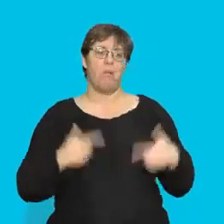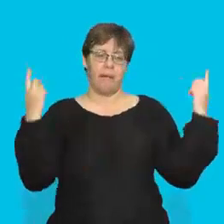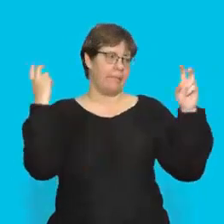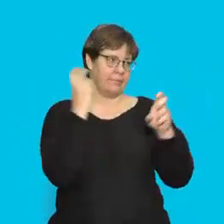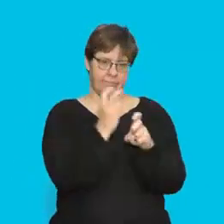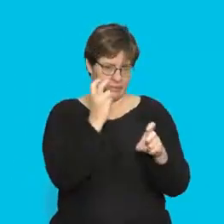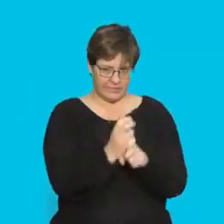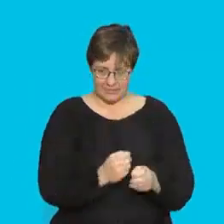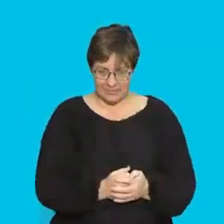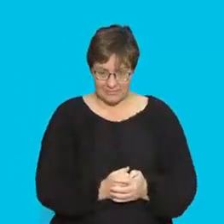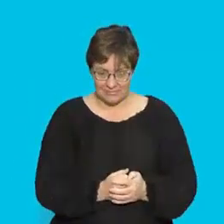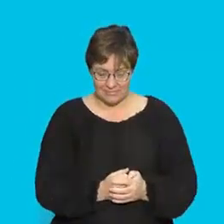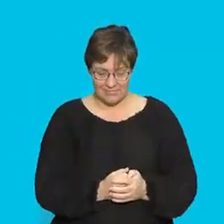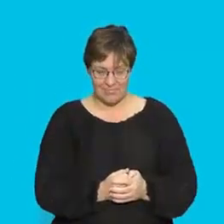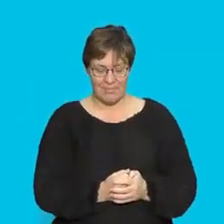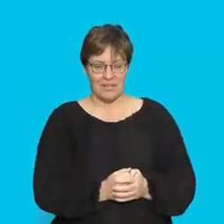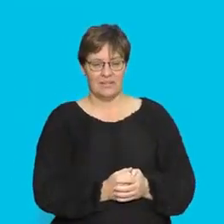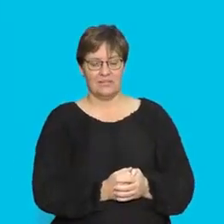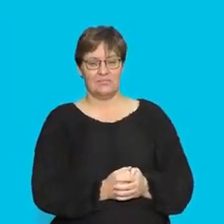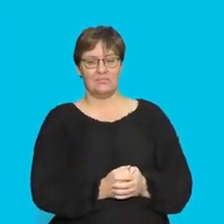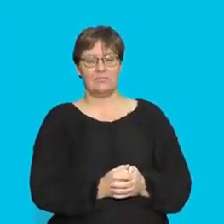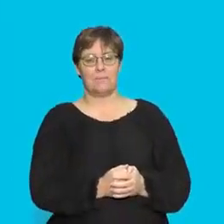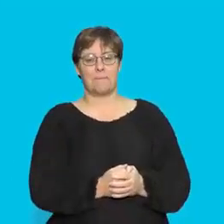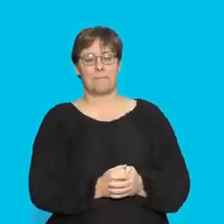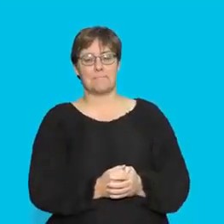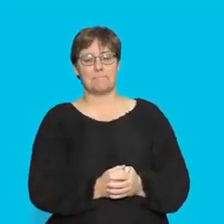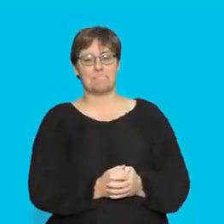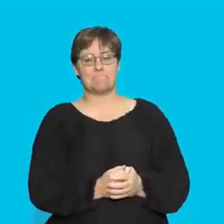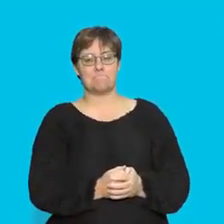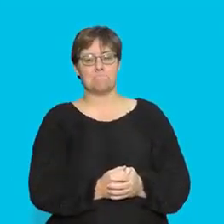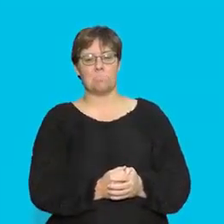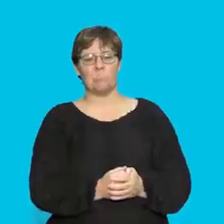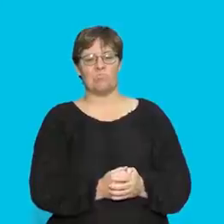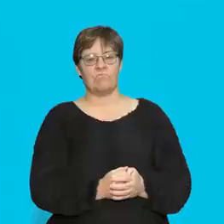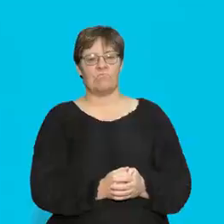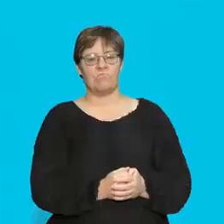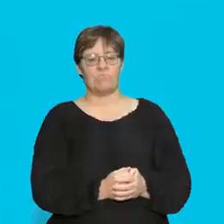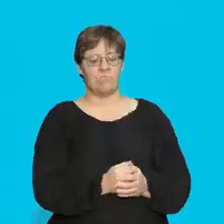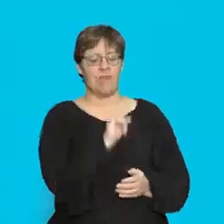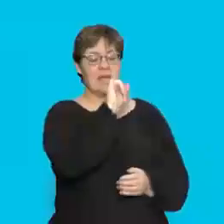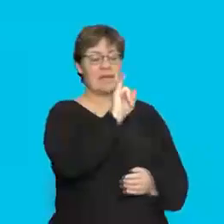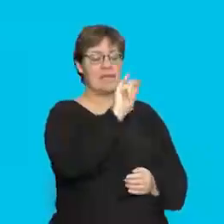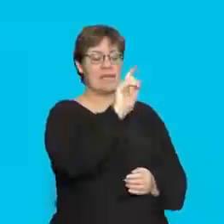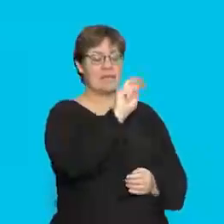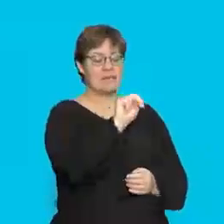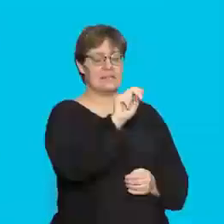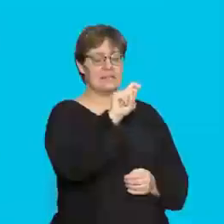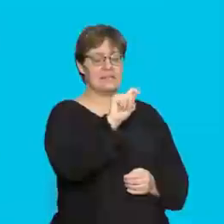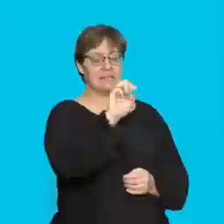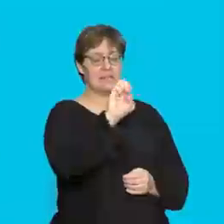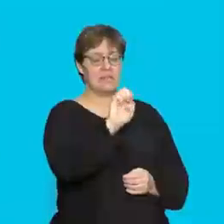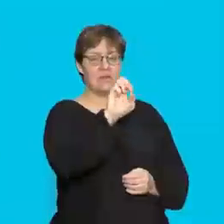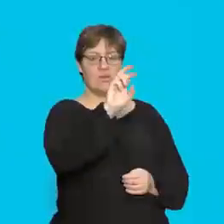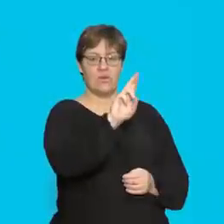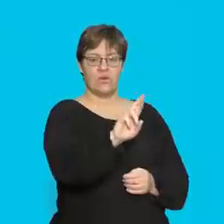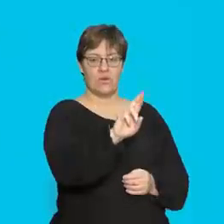English language making your life sciences life a lot more difficult. When we talk about